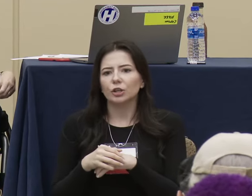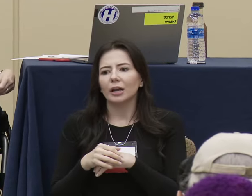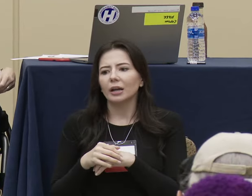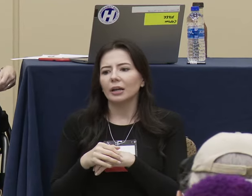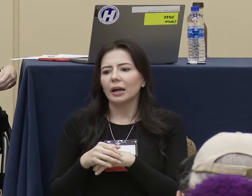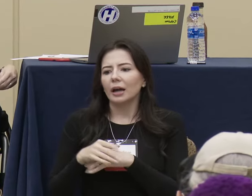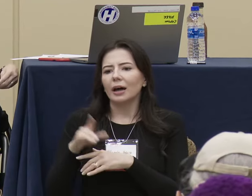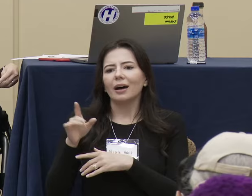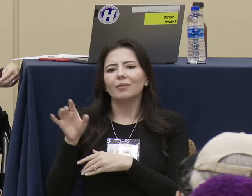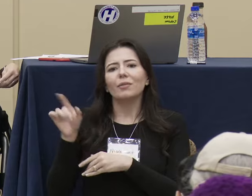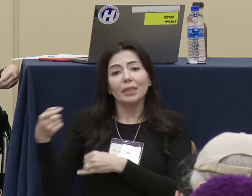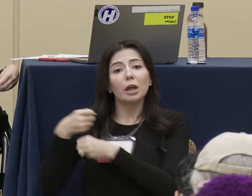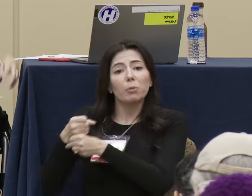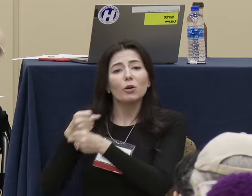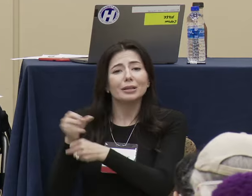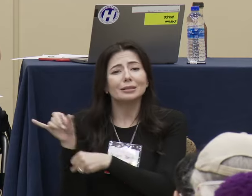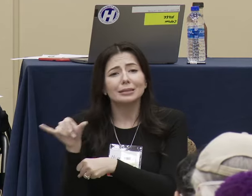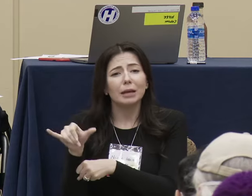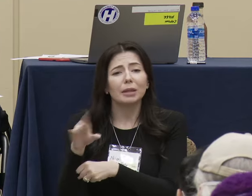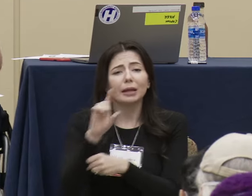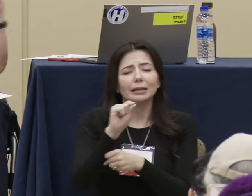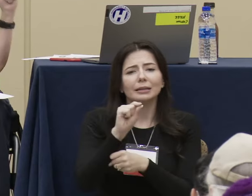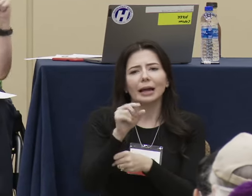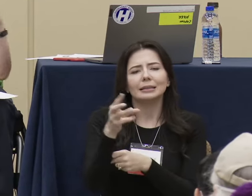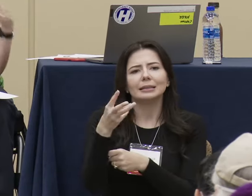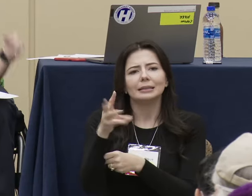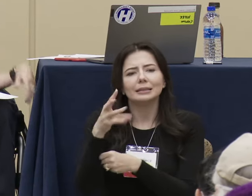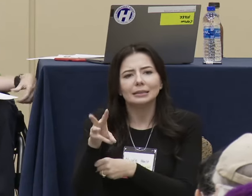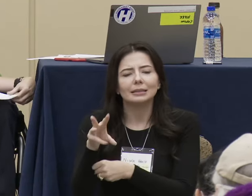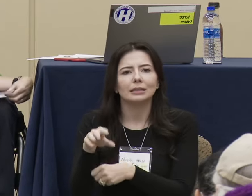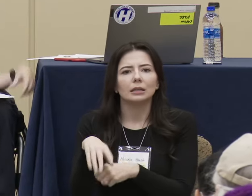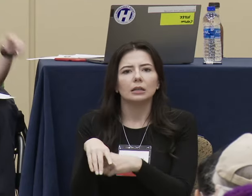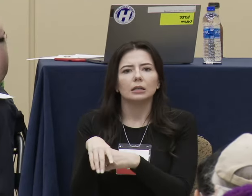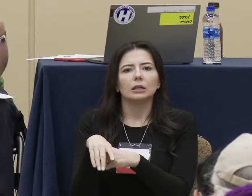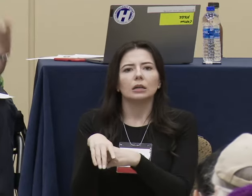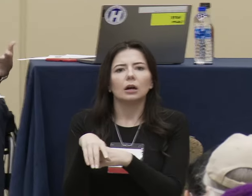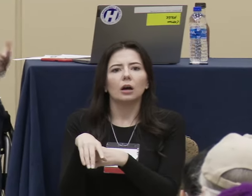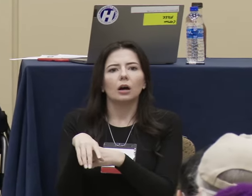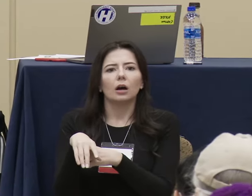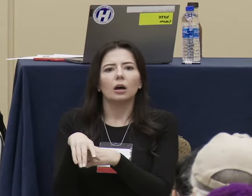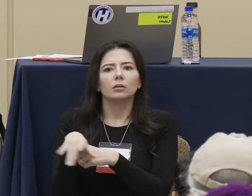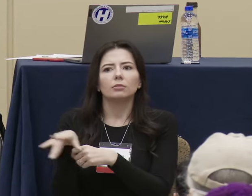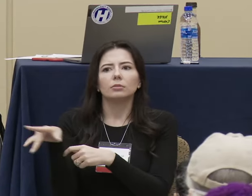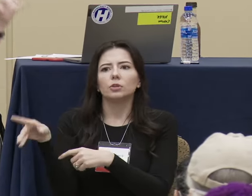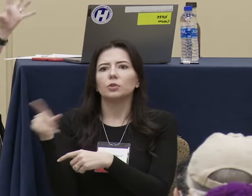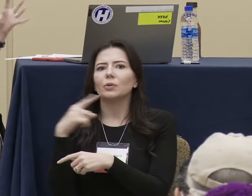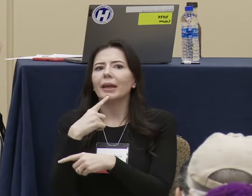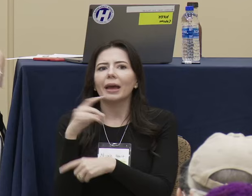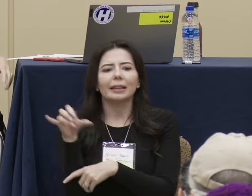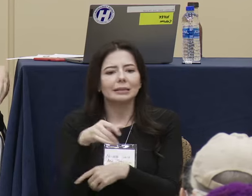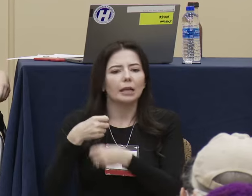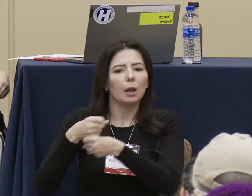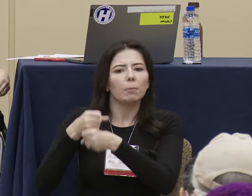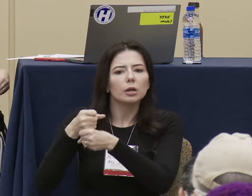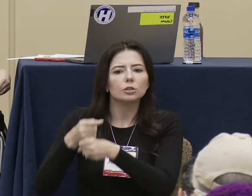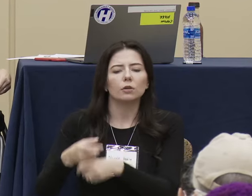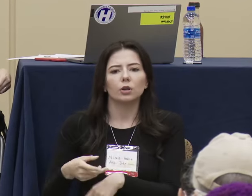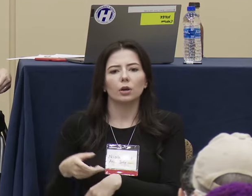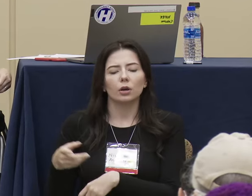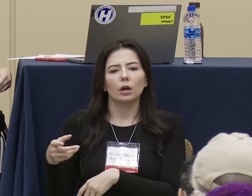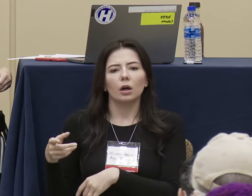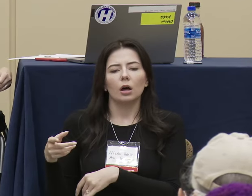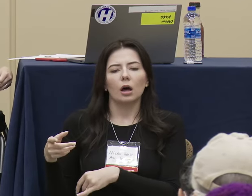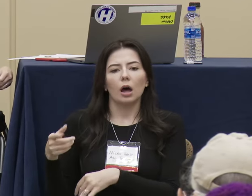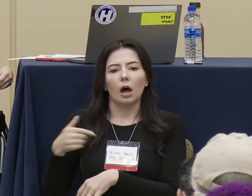which is the last protest Martin Luther King Jr. participated in, that said, right? I mean, they're saying, I am a mom. Those placards said, I am a